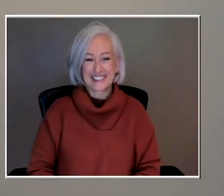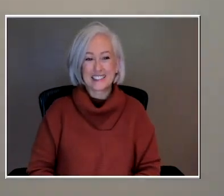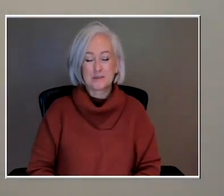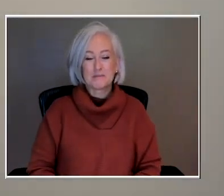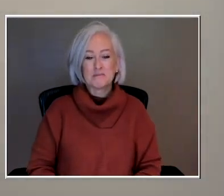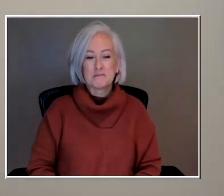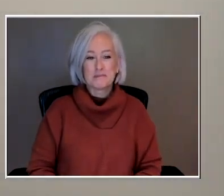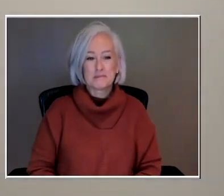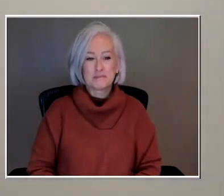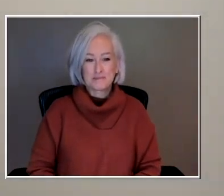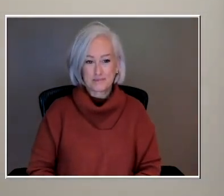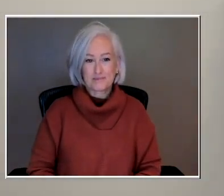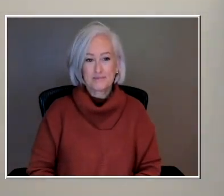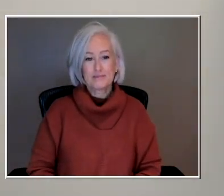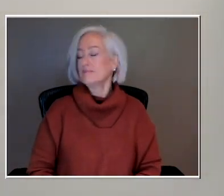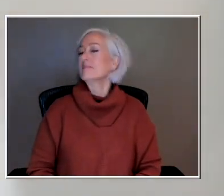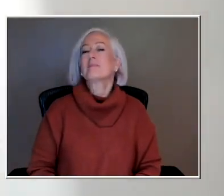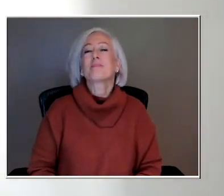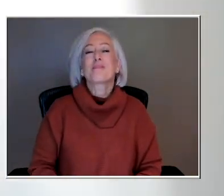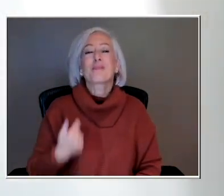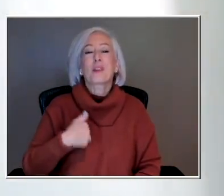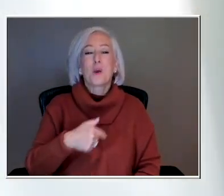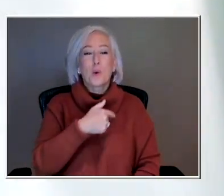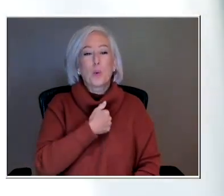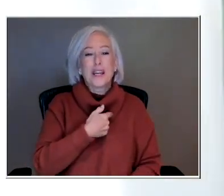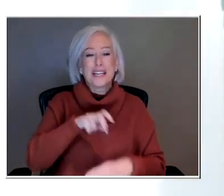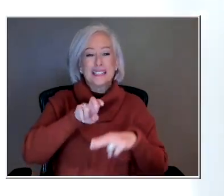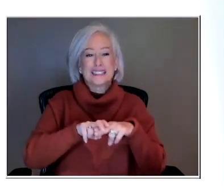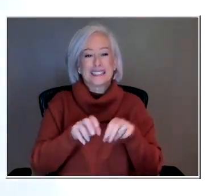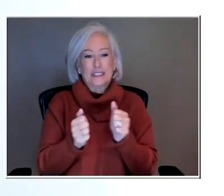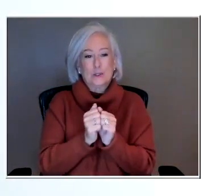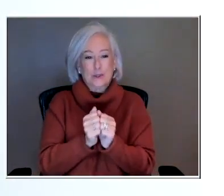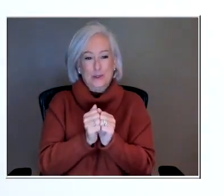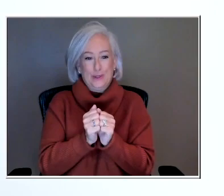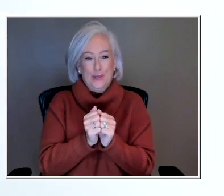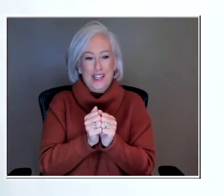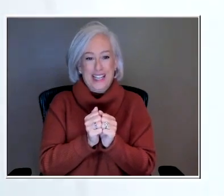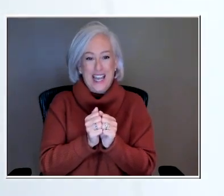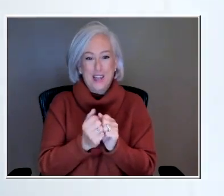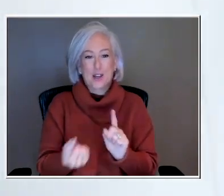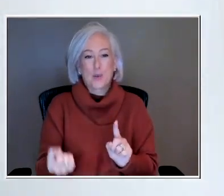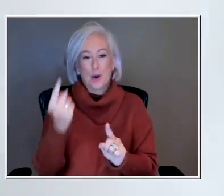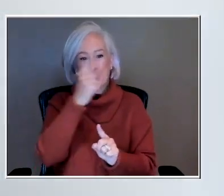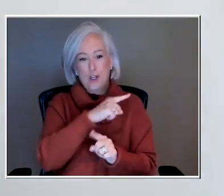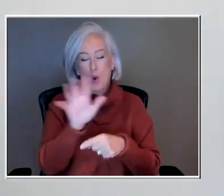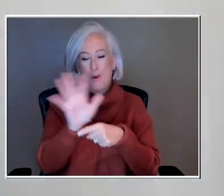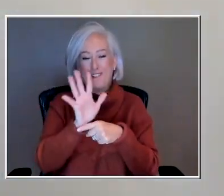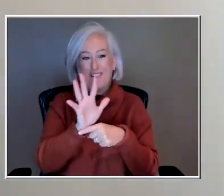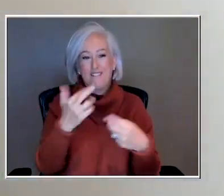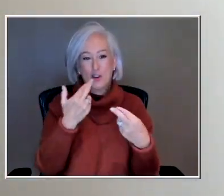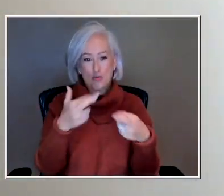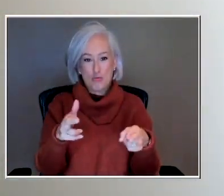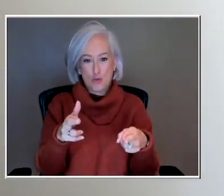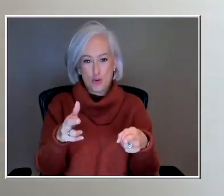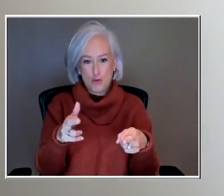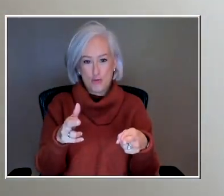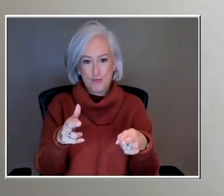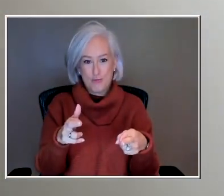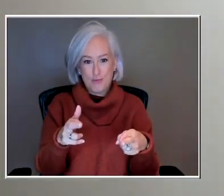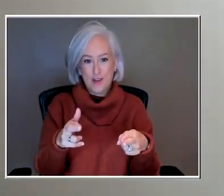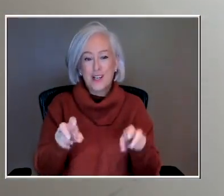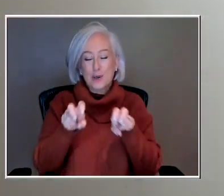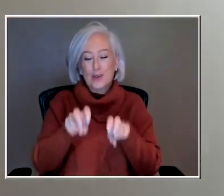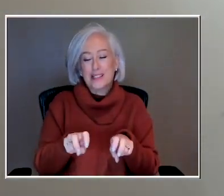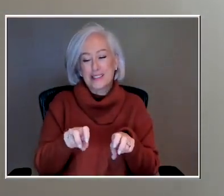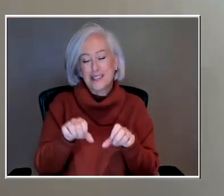Yes, and then this, we actually sit together. We're gonna go to our we do. film room. We sit right next to each other, and I lean on her and cry every